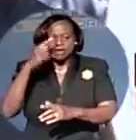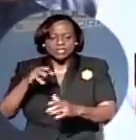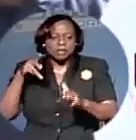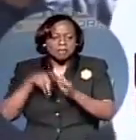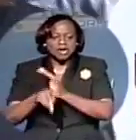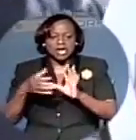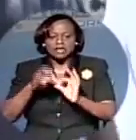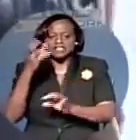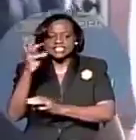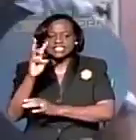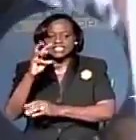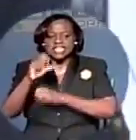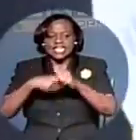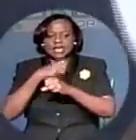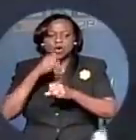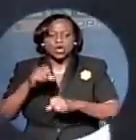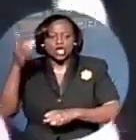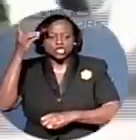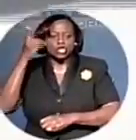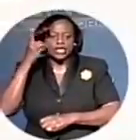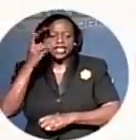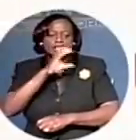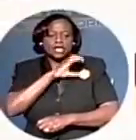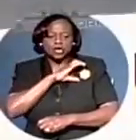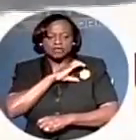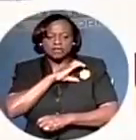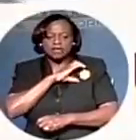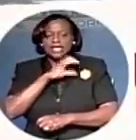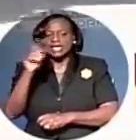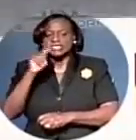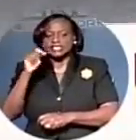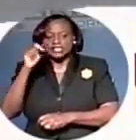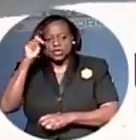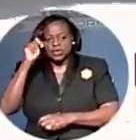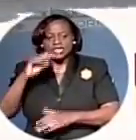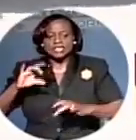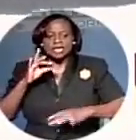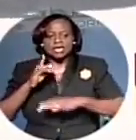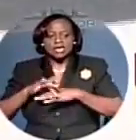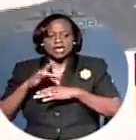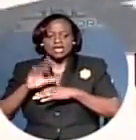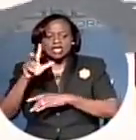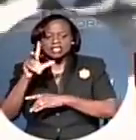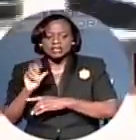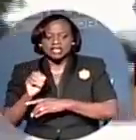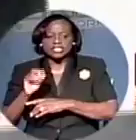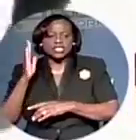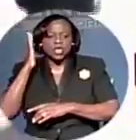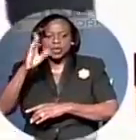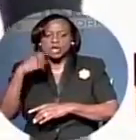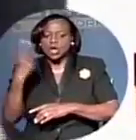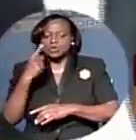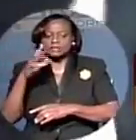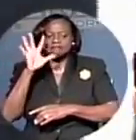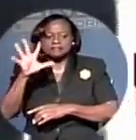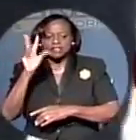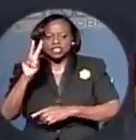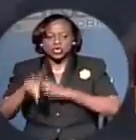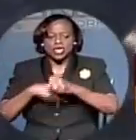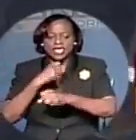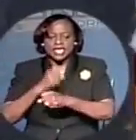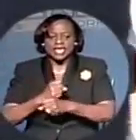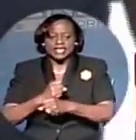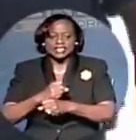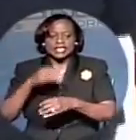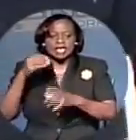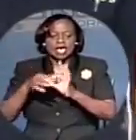of 16-year-old Donnell Conover. However, Tito, who's in his early 30s, will only have to spend 52 years of jail time, as Justice